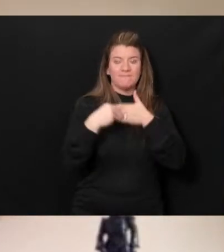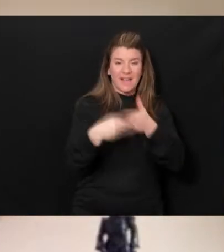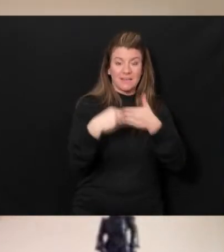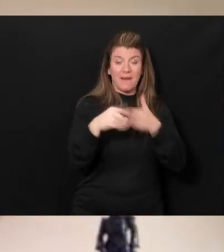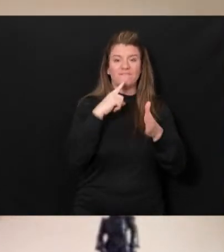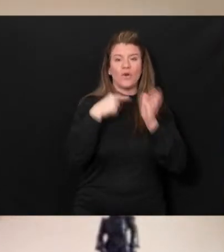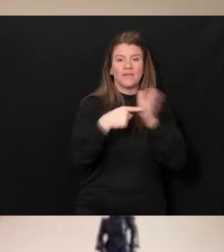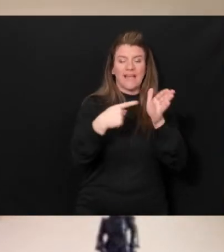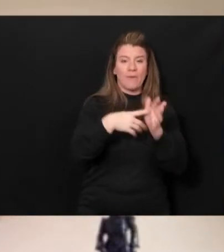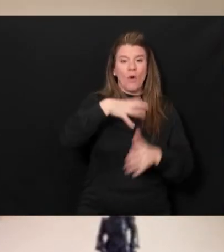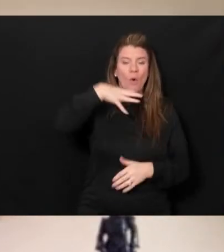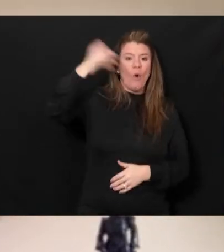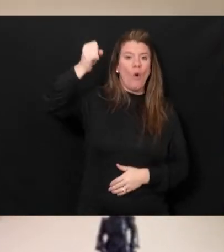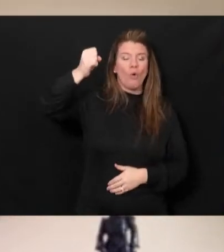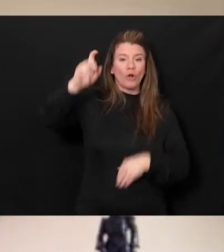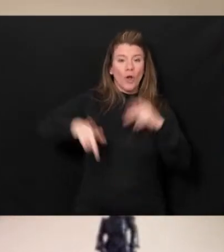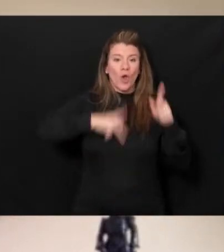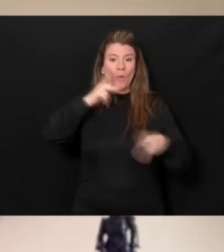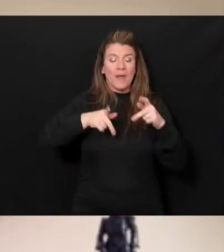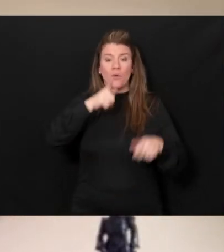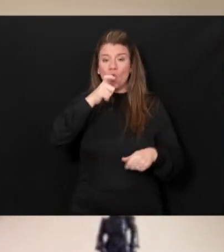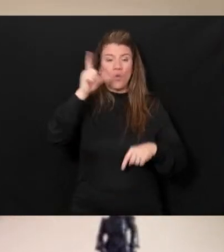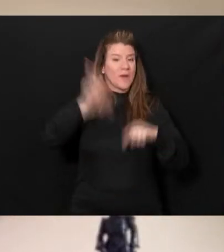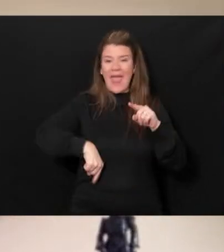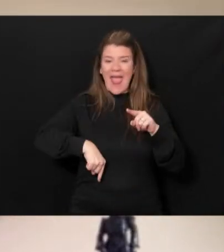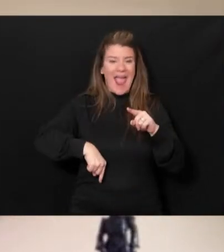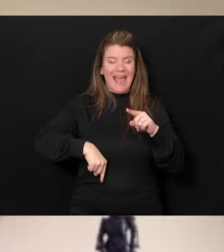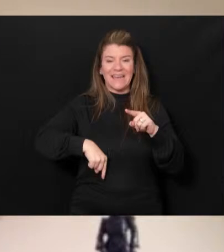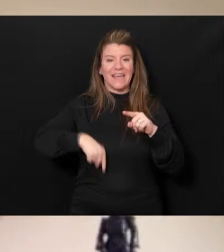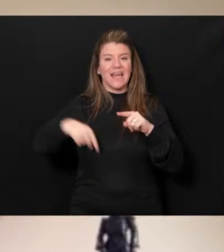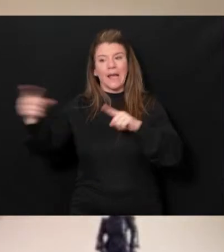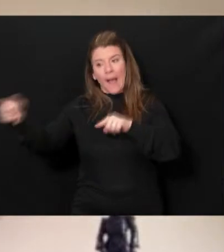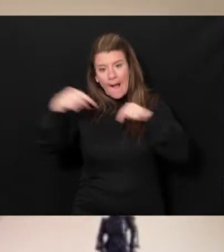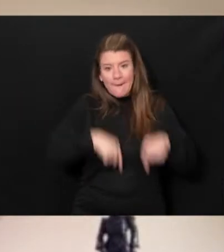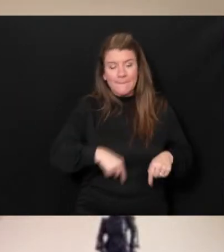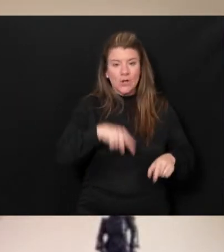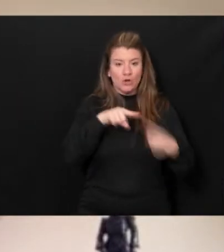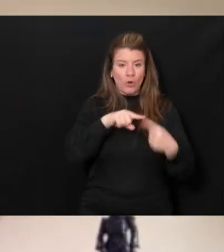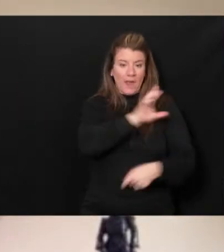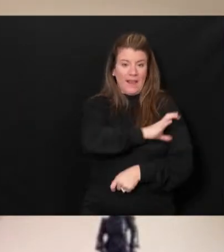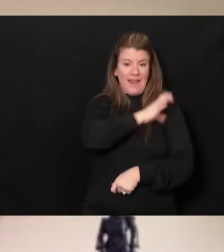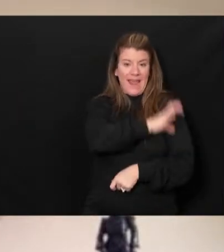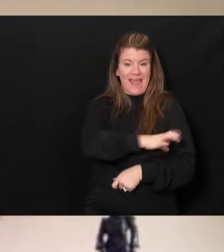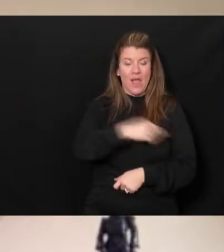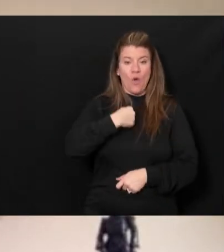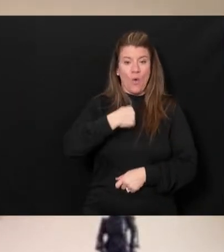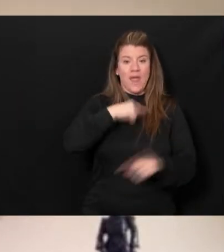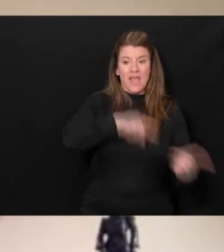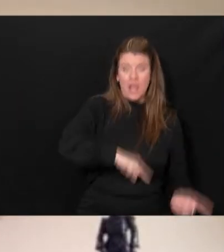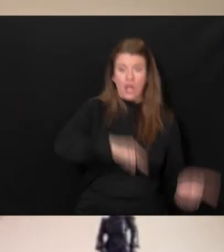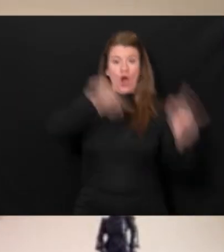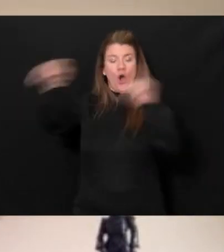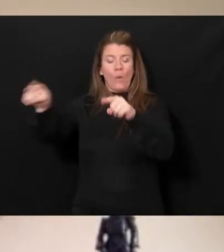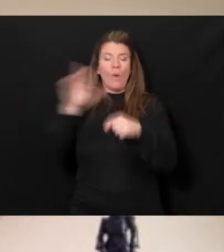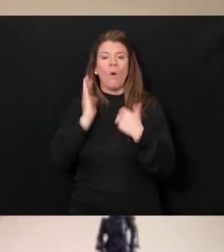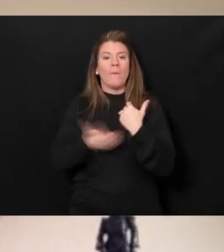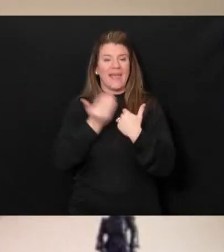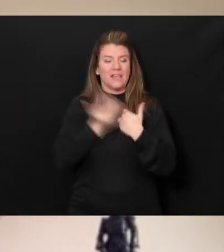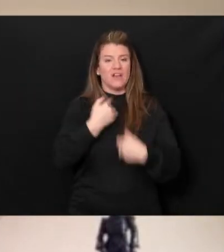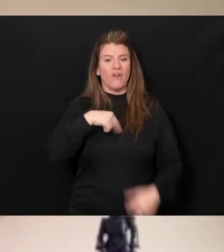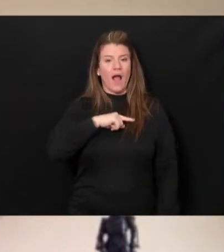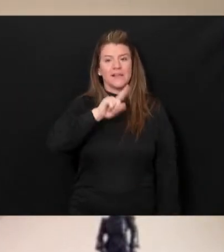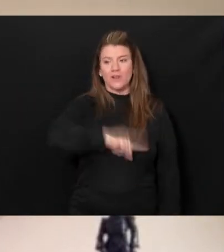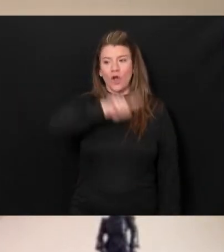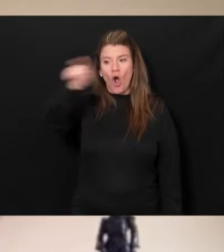example, older individuals who may not be as mobile, who would be easier to get a single